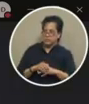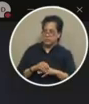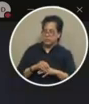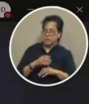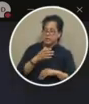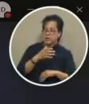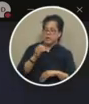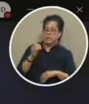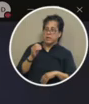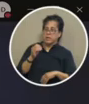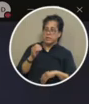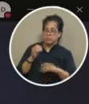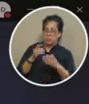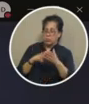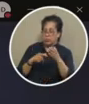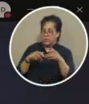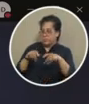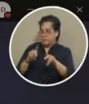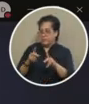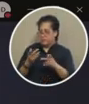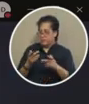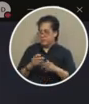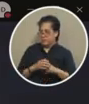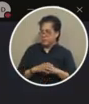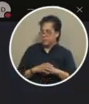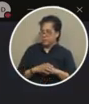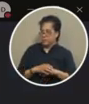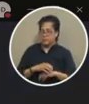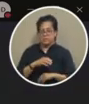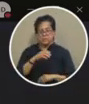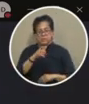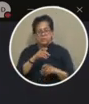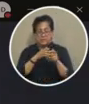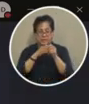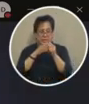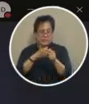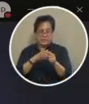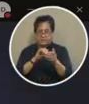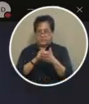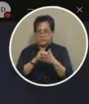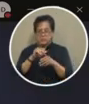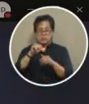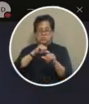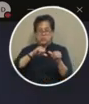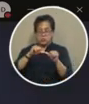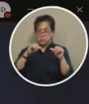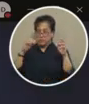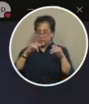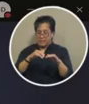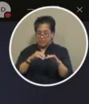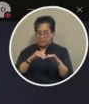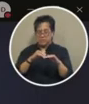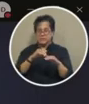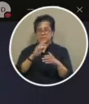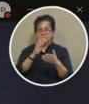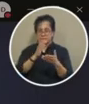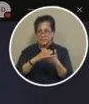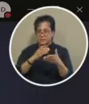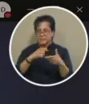and what is permissible. The guidance has been that social gatherings are to be